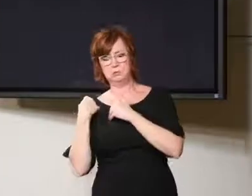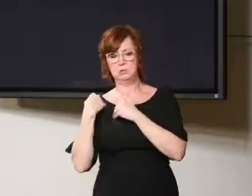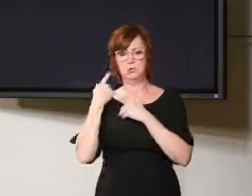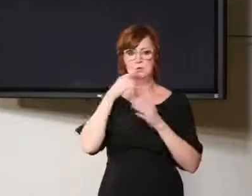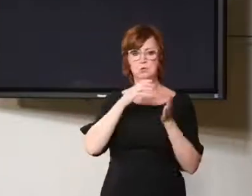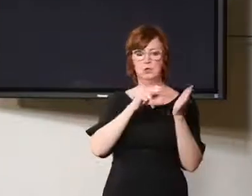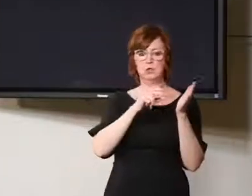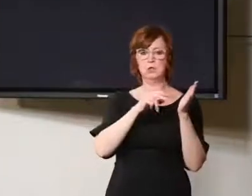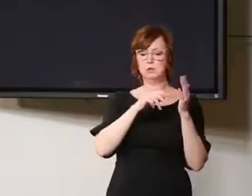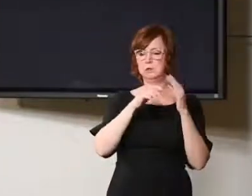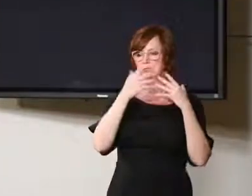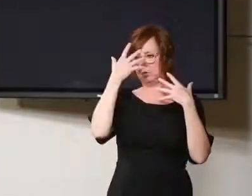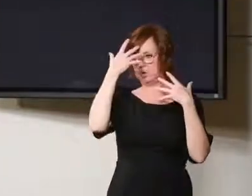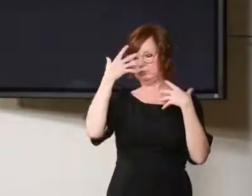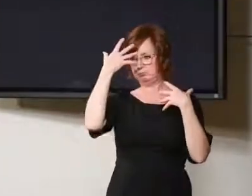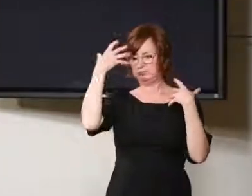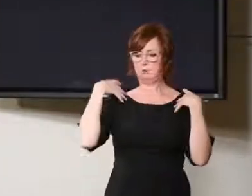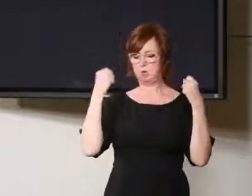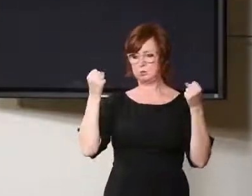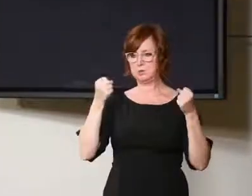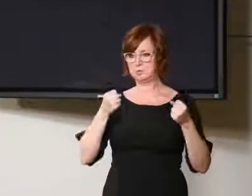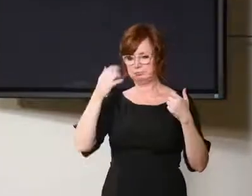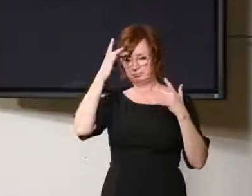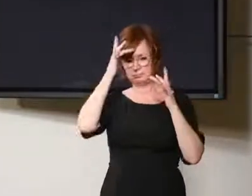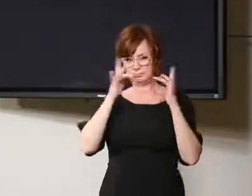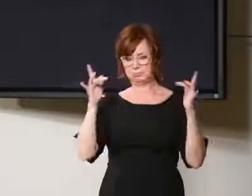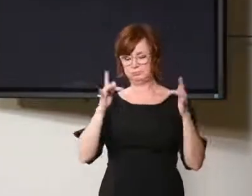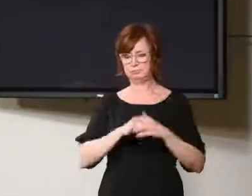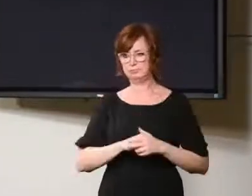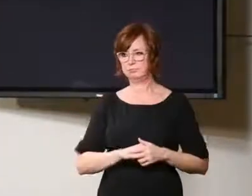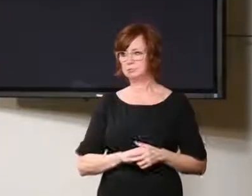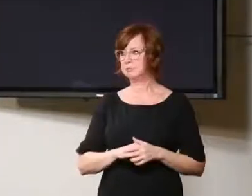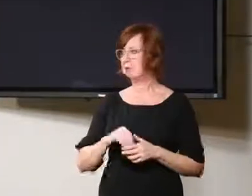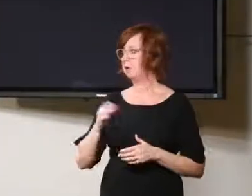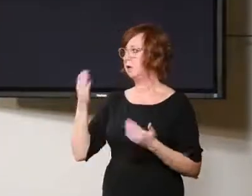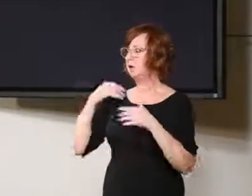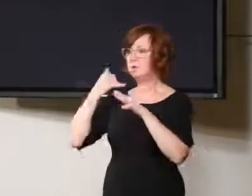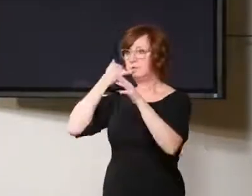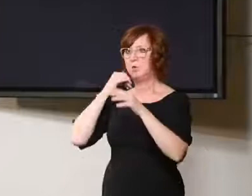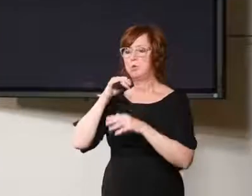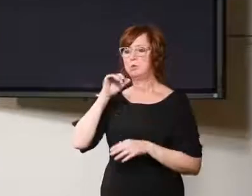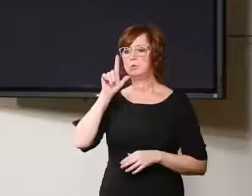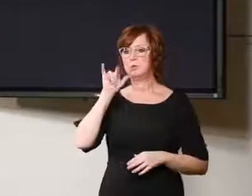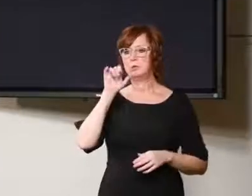And we'll take our next question from the line, operator. We have Lisa Schick with CJME.